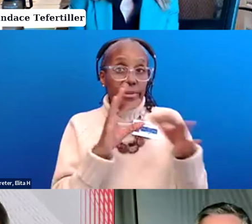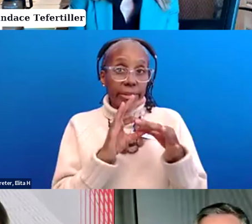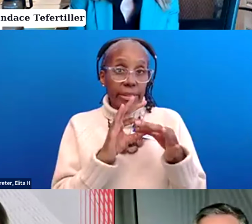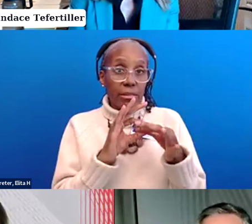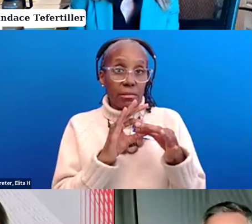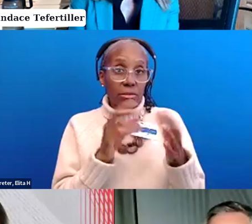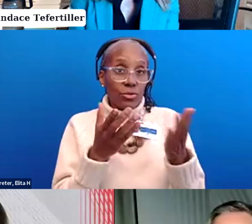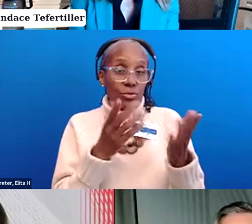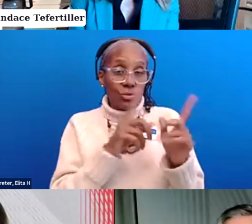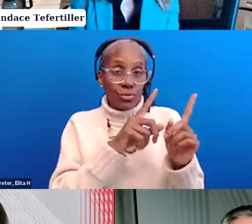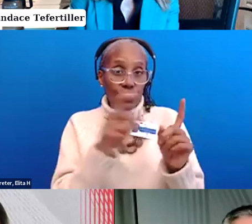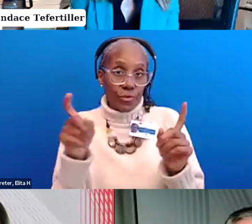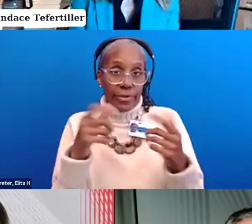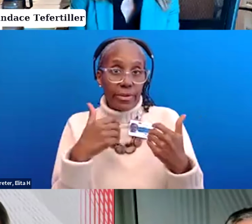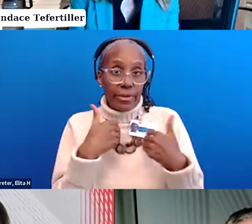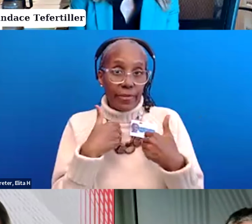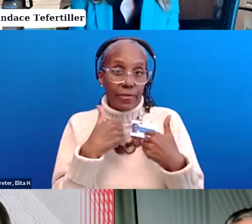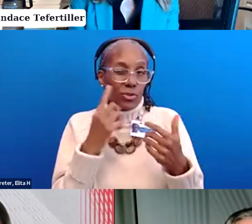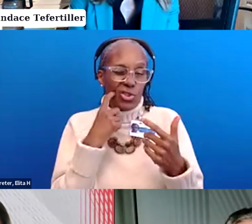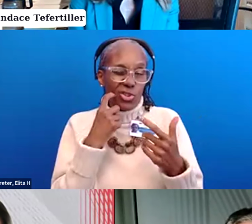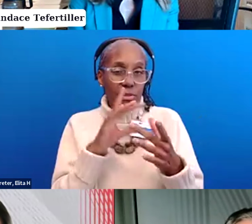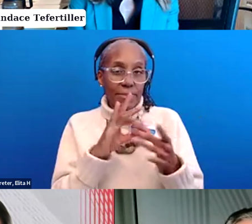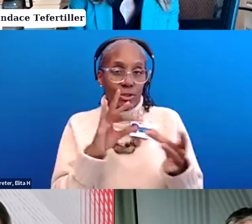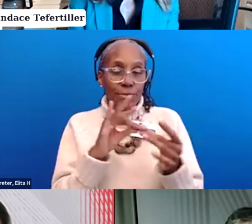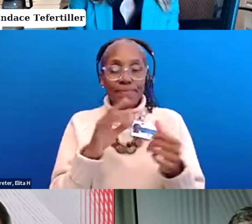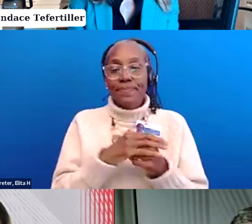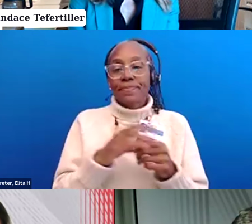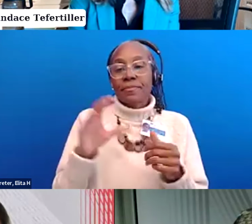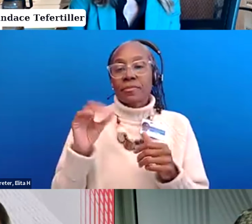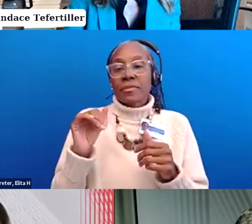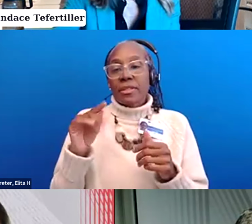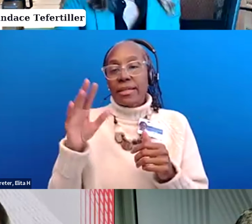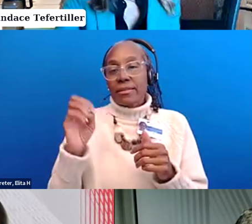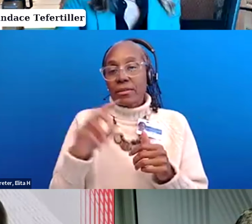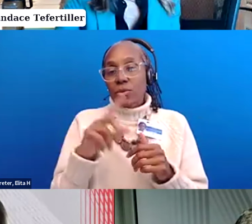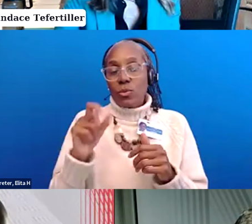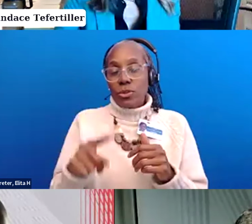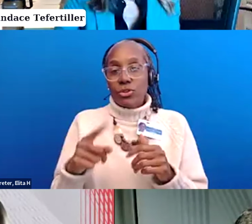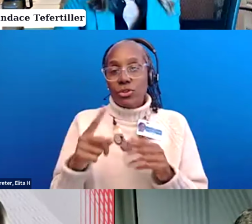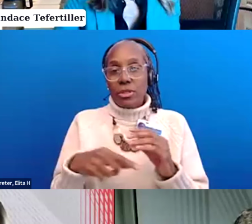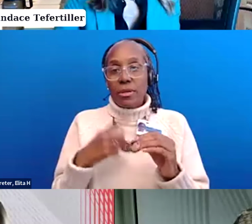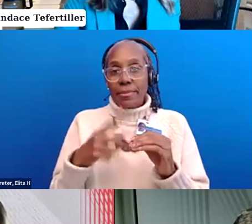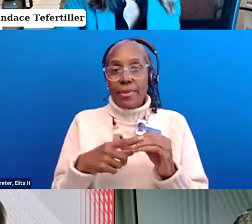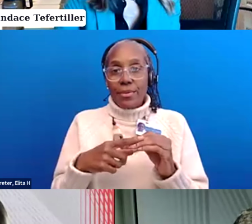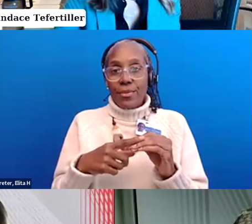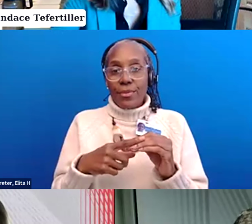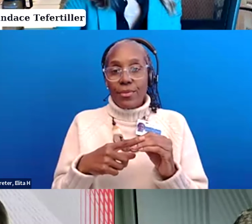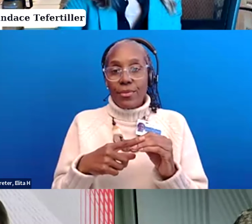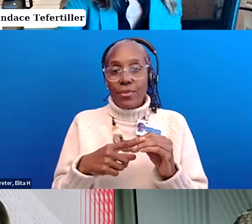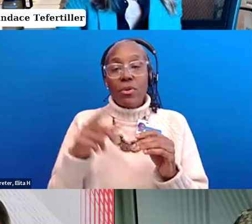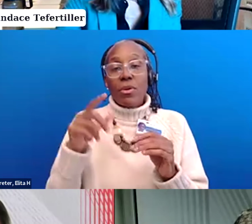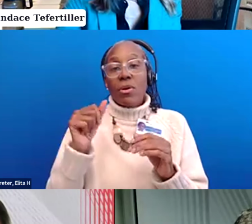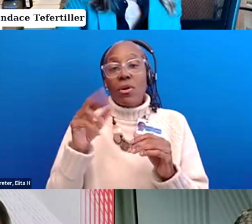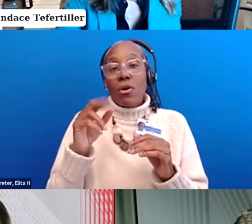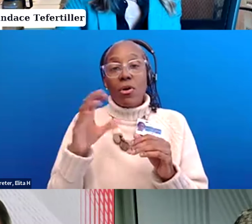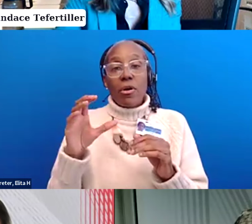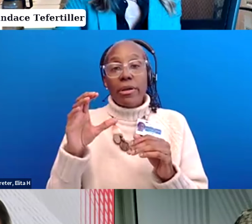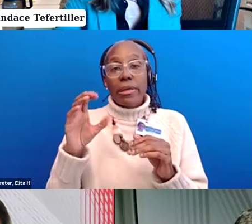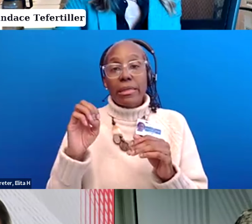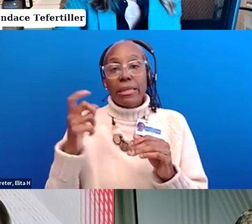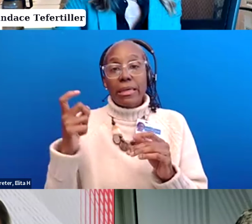to this survey that Dave just mentioned. Candy, we have a question about, will ARC-EX be available